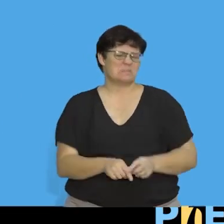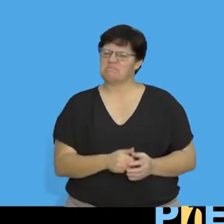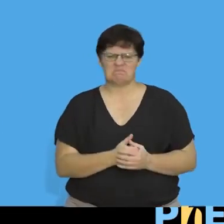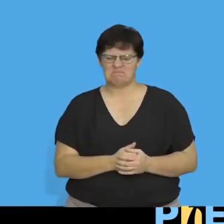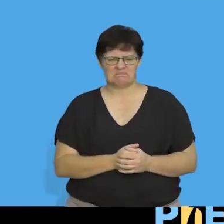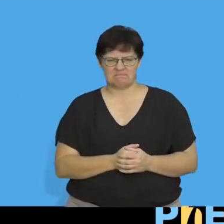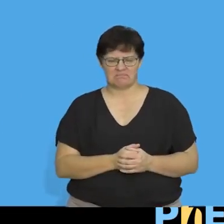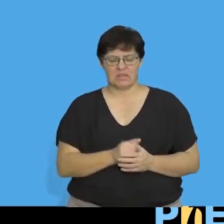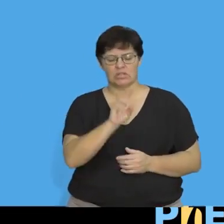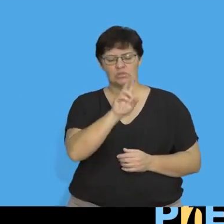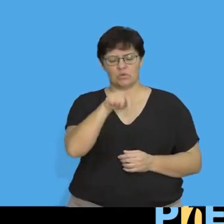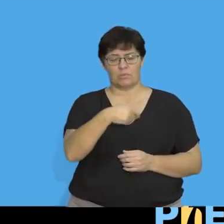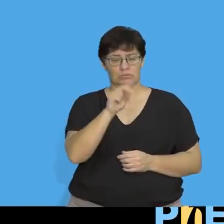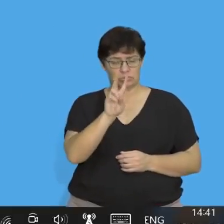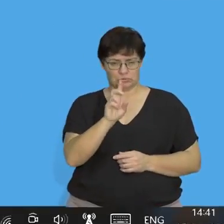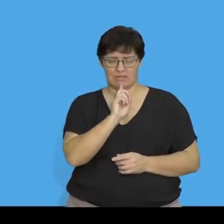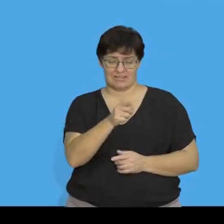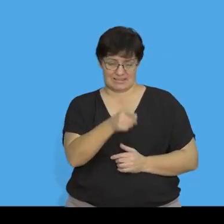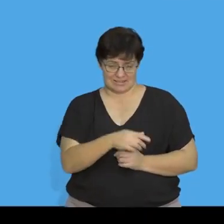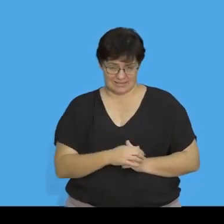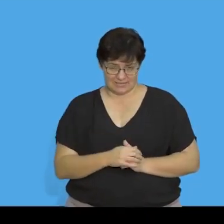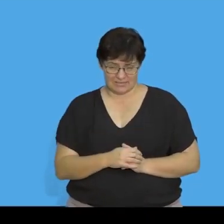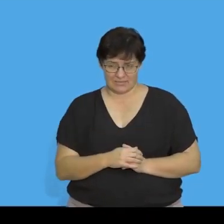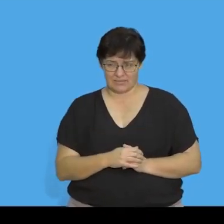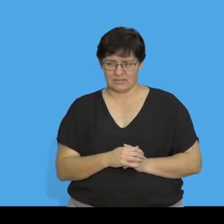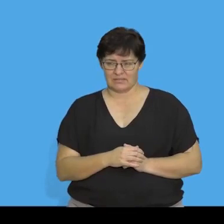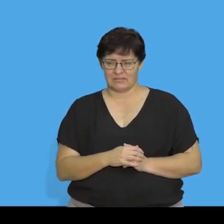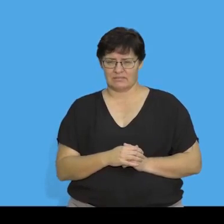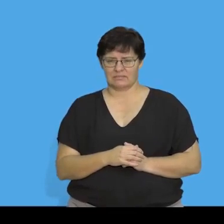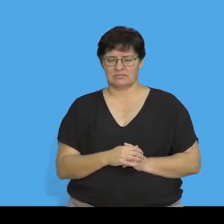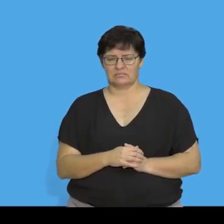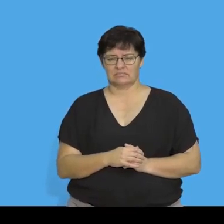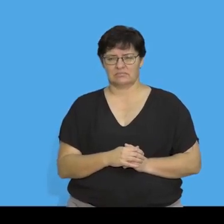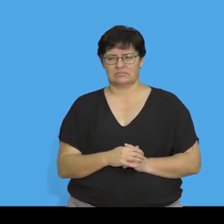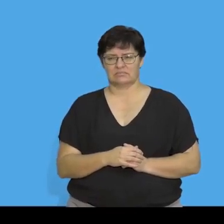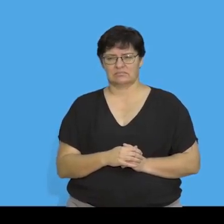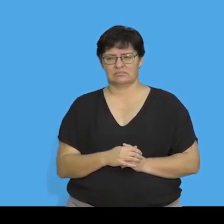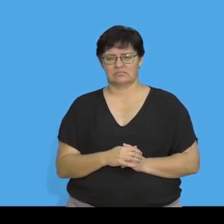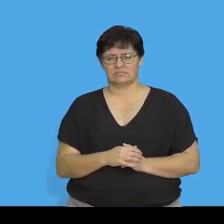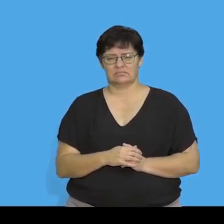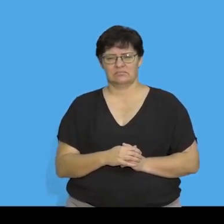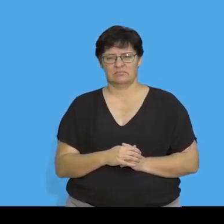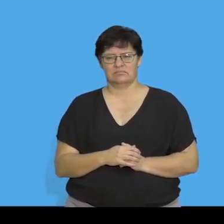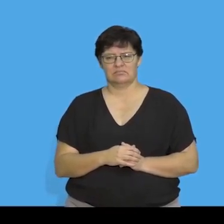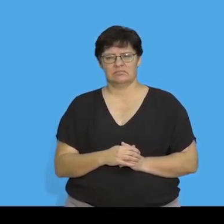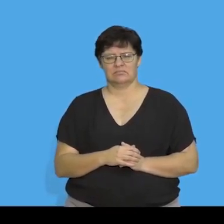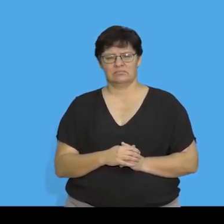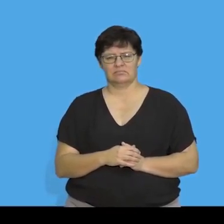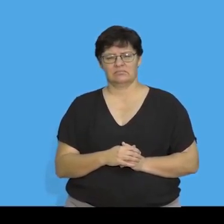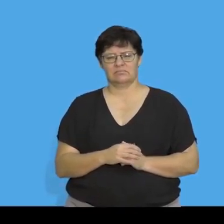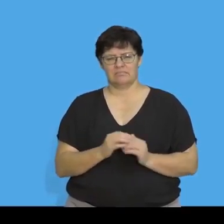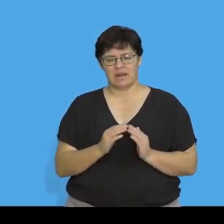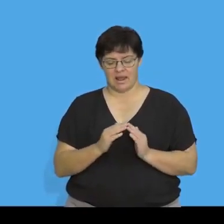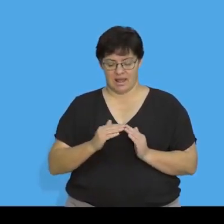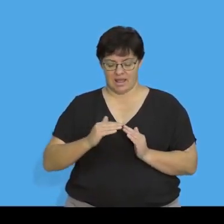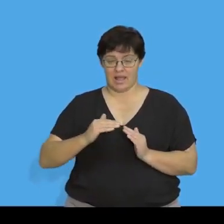2,2 is the answer that we're looking for there, and 2,2. So as the angle increases, it